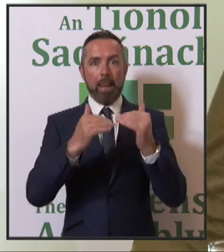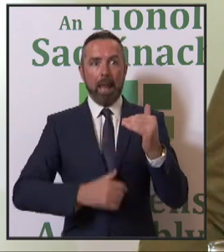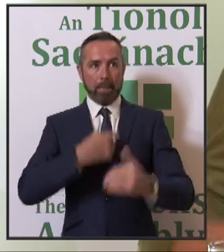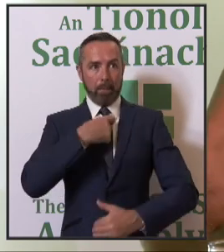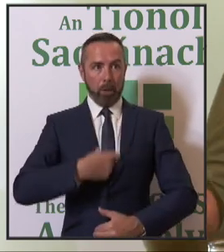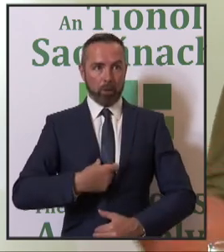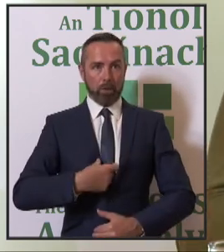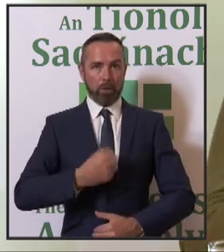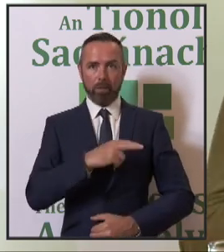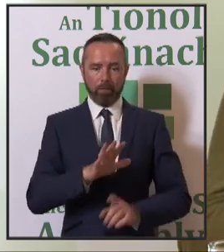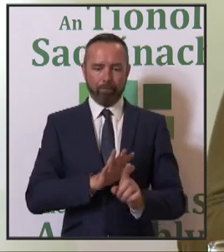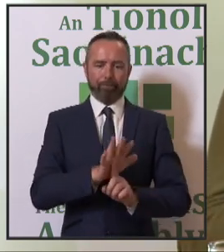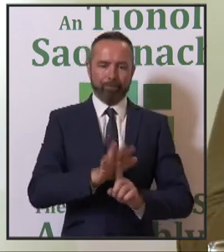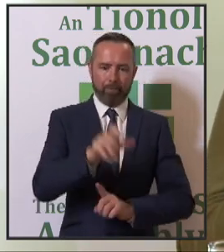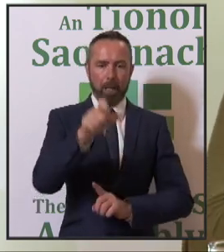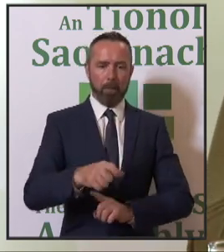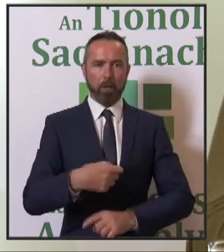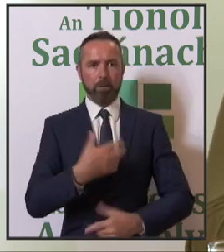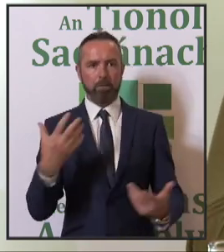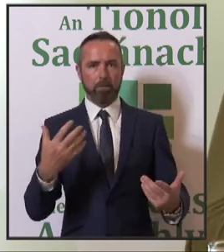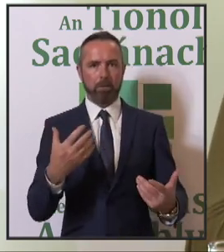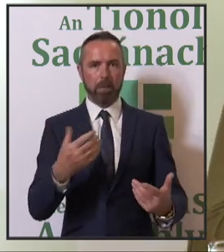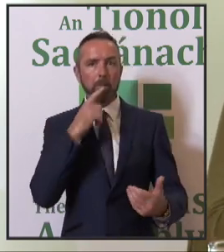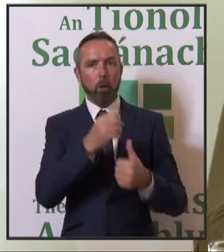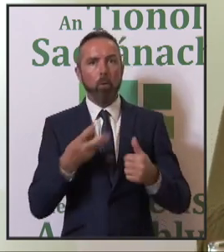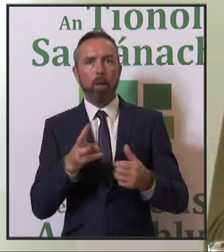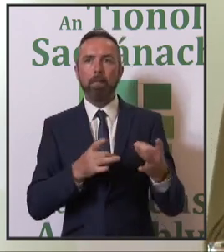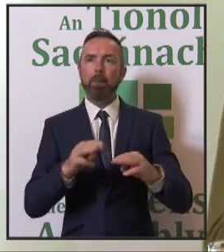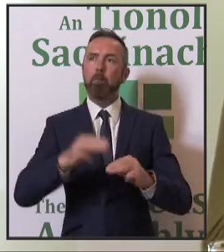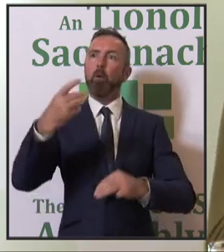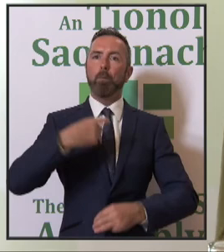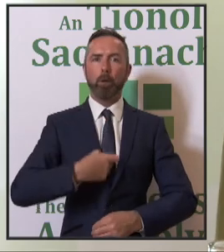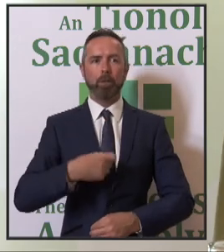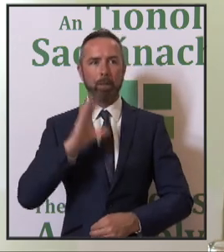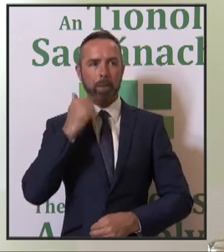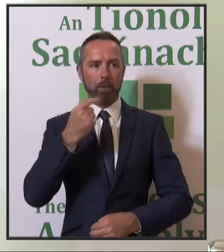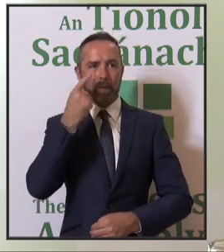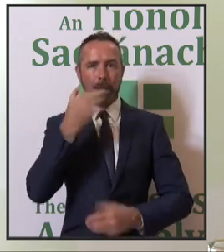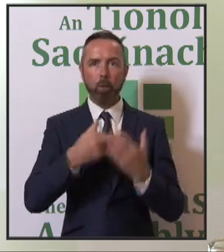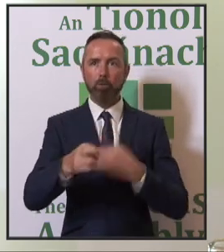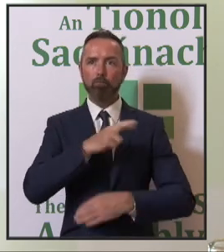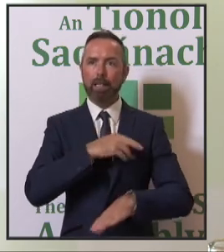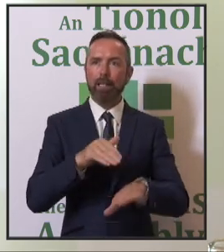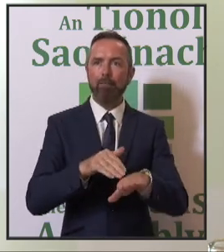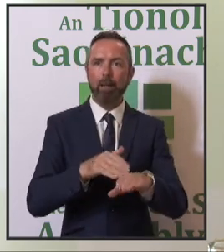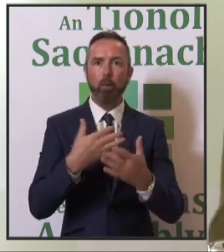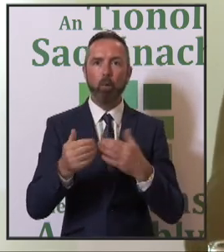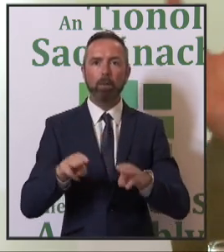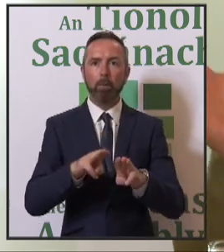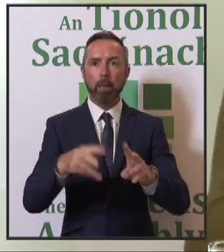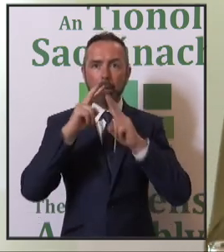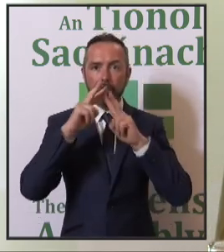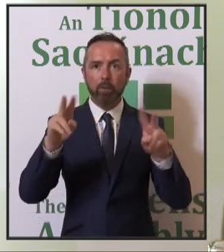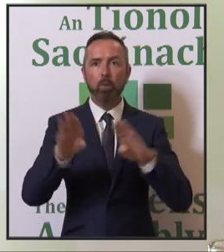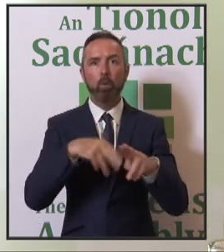but just in another way then you just make it much more personal, because it's looking at, well, what's the real effects, what are people's views, without